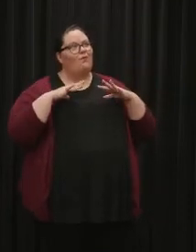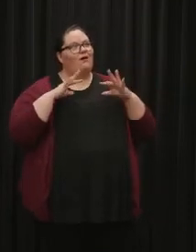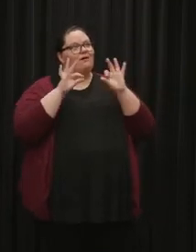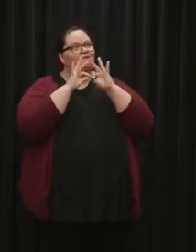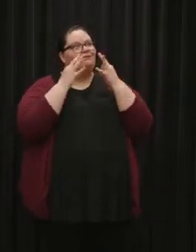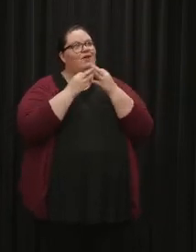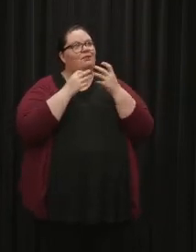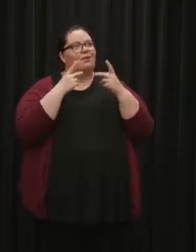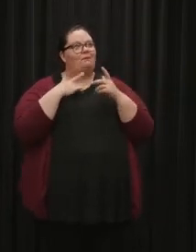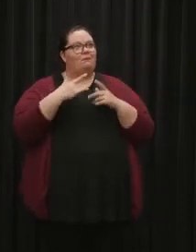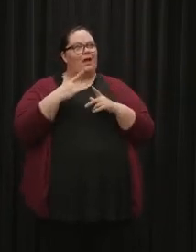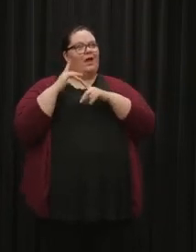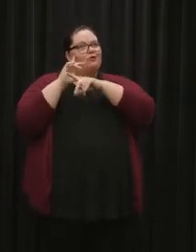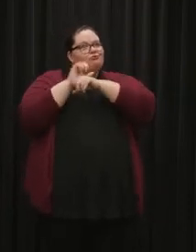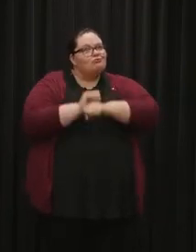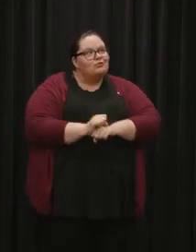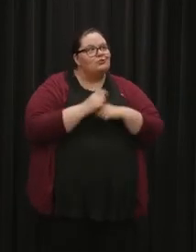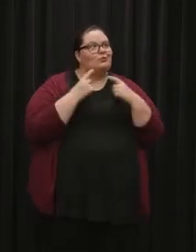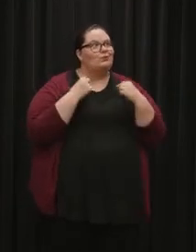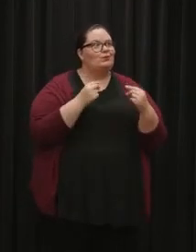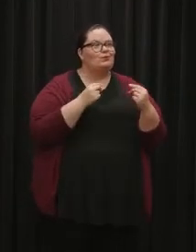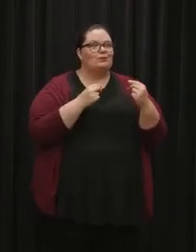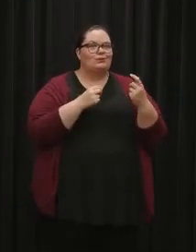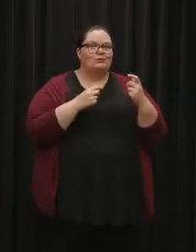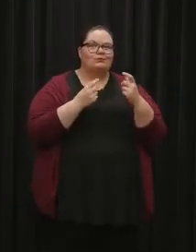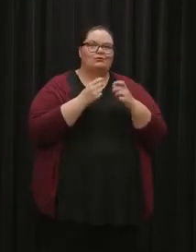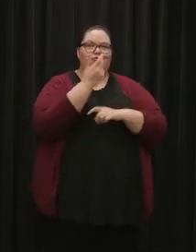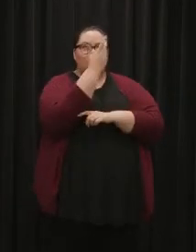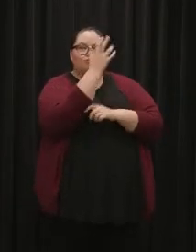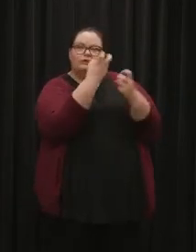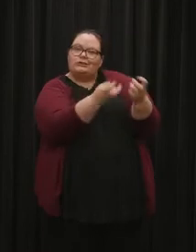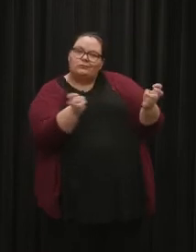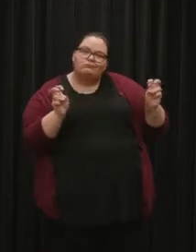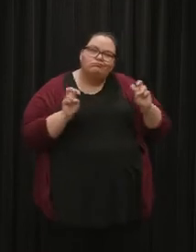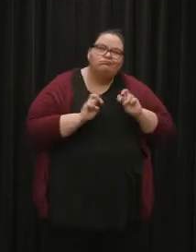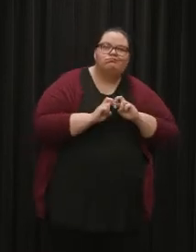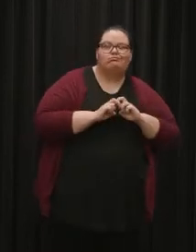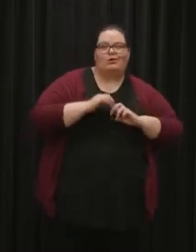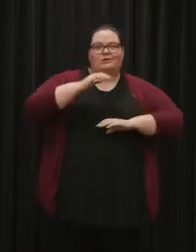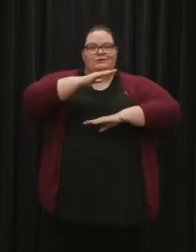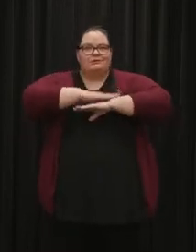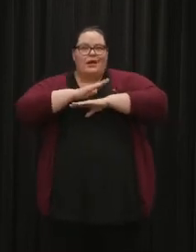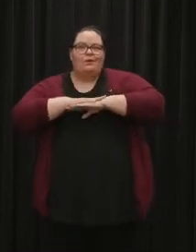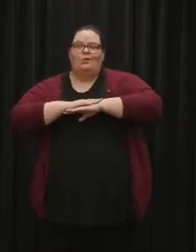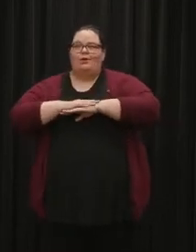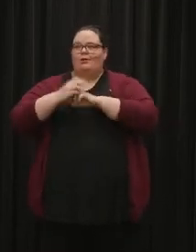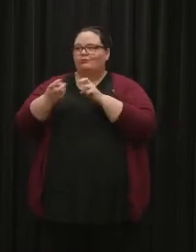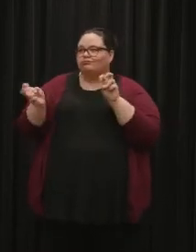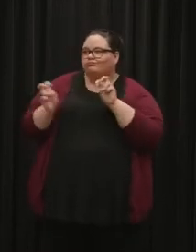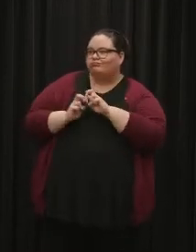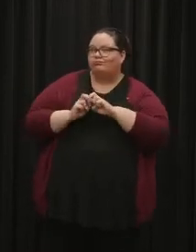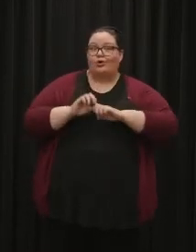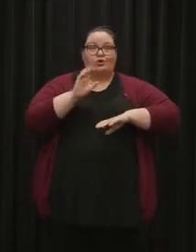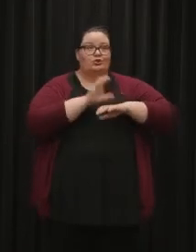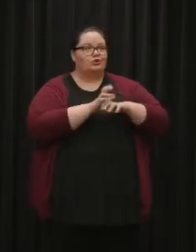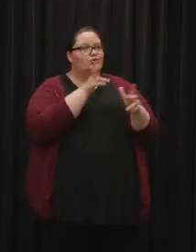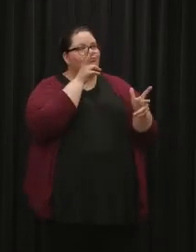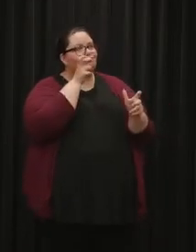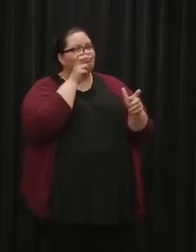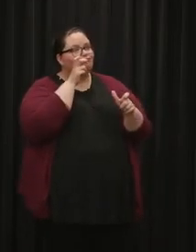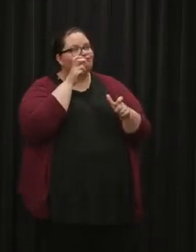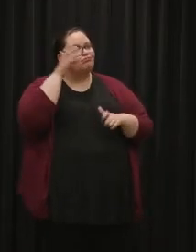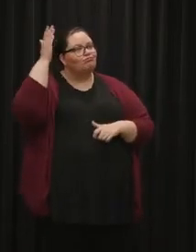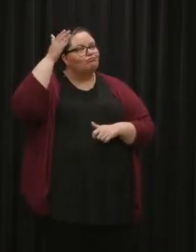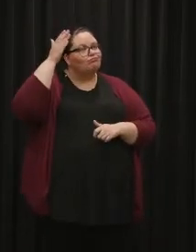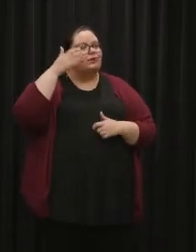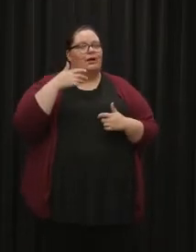with respect to their traditions, whatever those may be, whether it's around a tree, a dinner table, a church, a religious service, or what have you, many